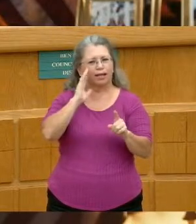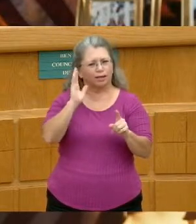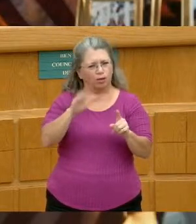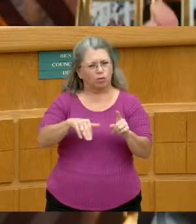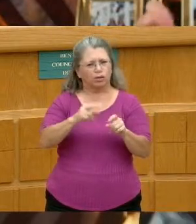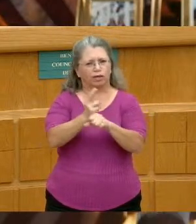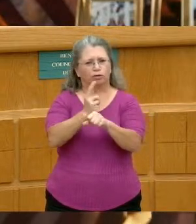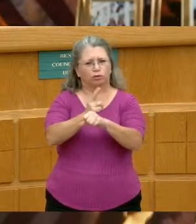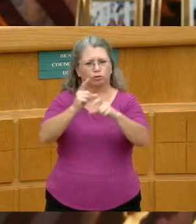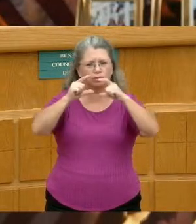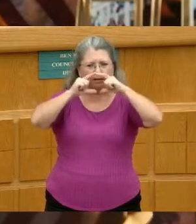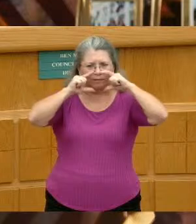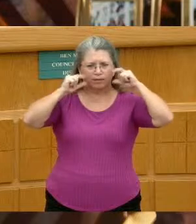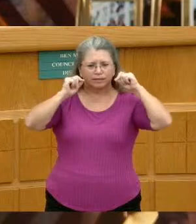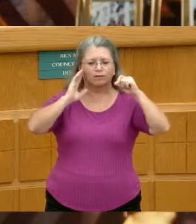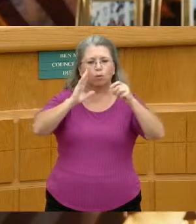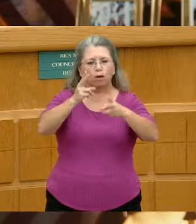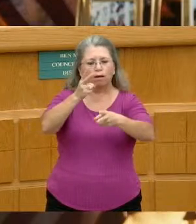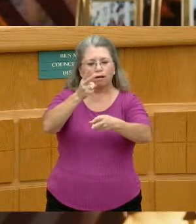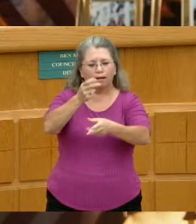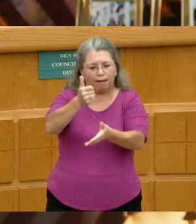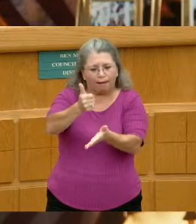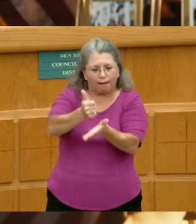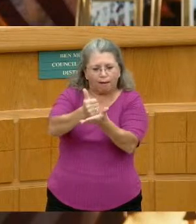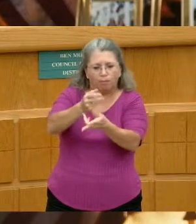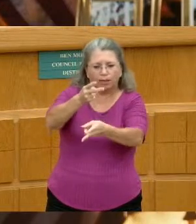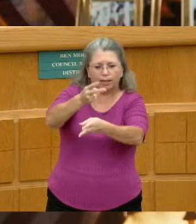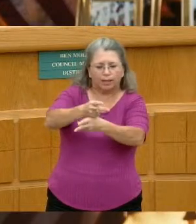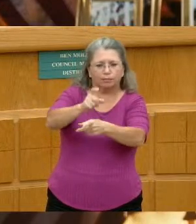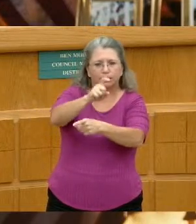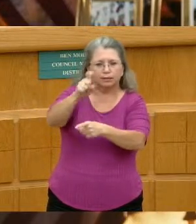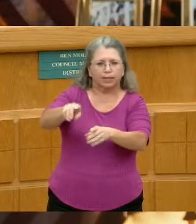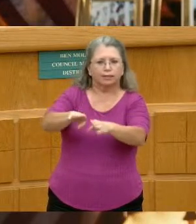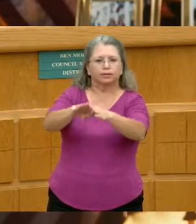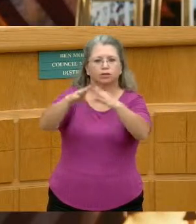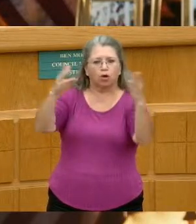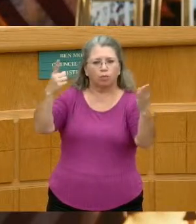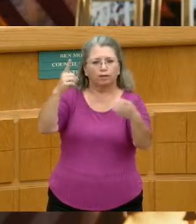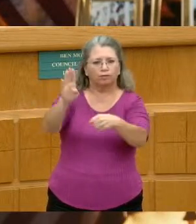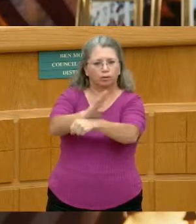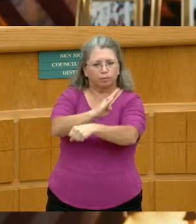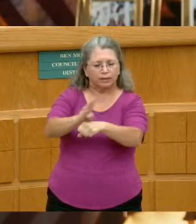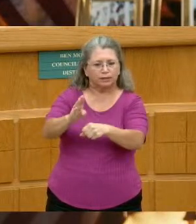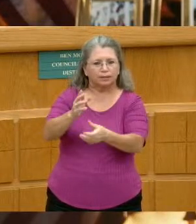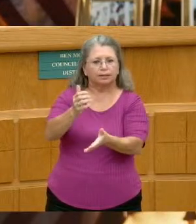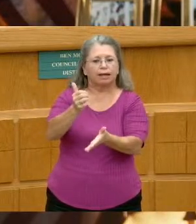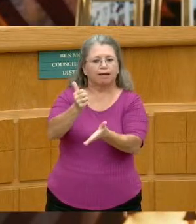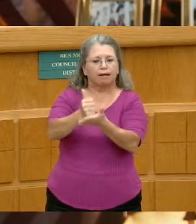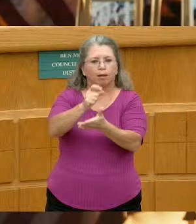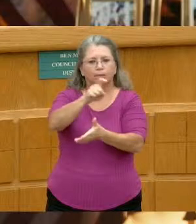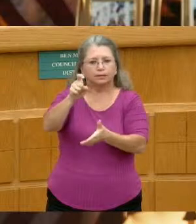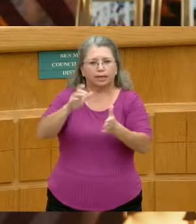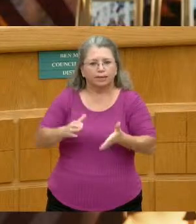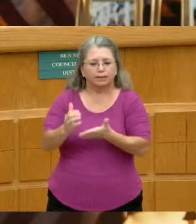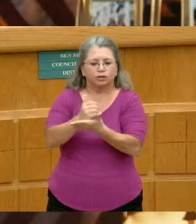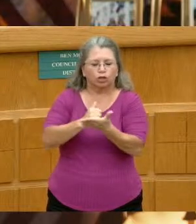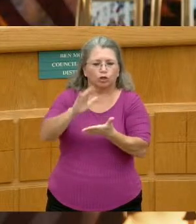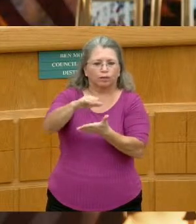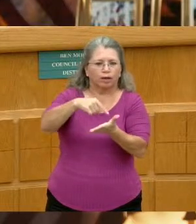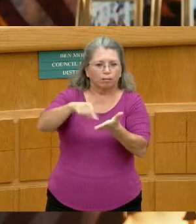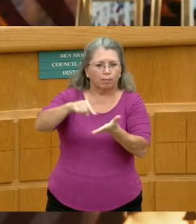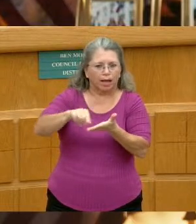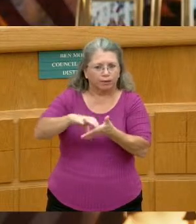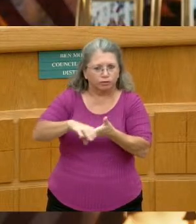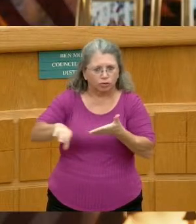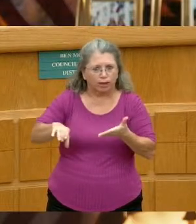keep Texas open for business, and it will help Texans earn the paycheck they need. I